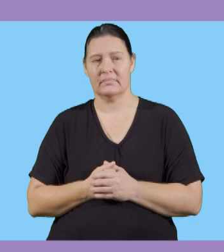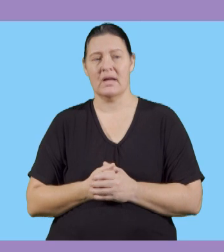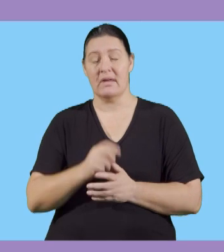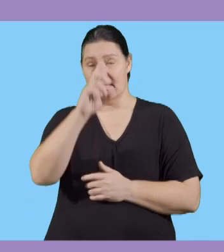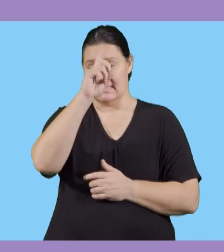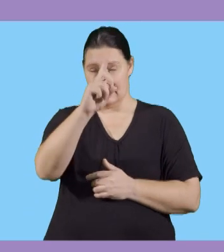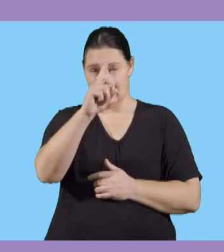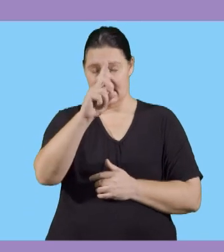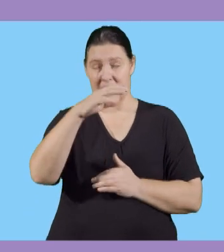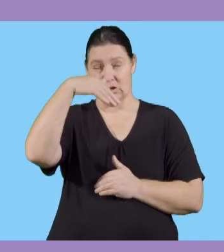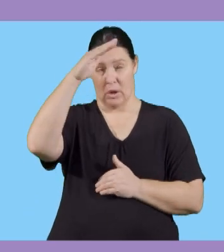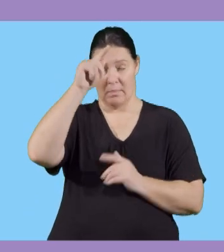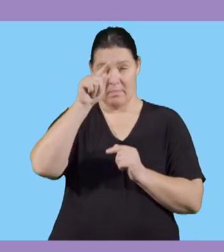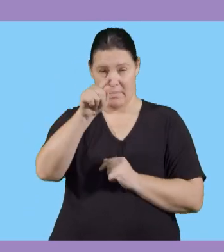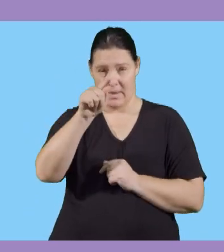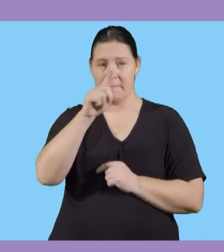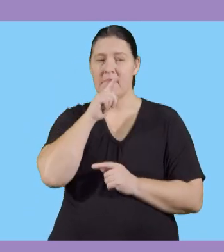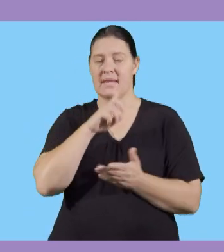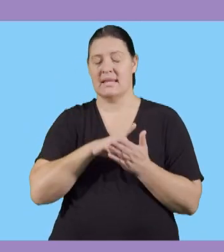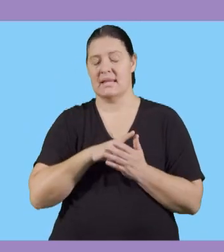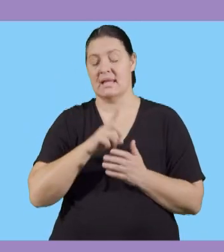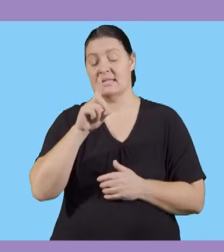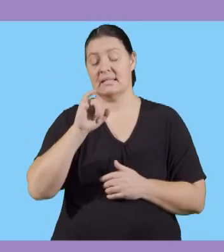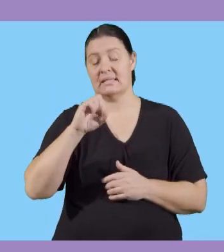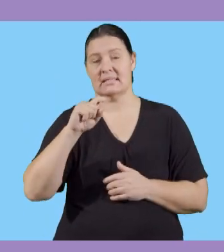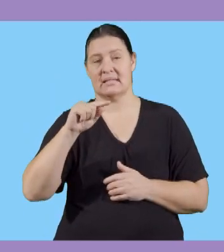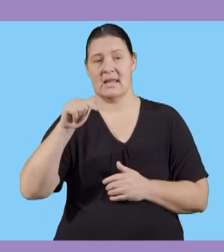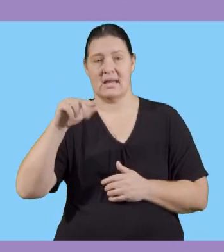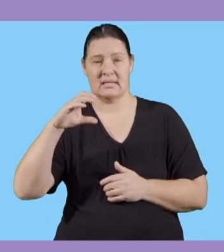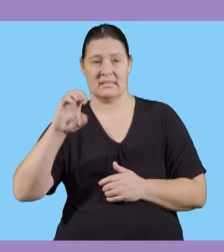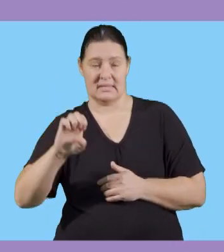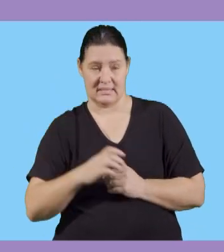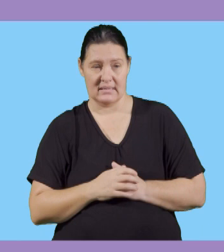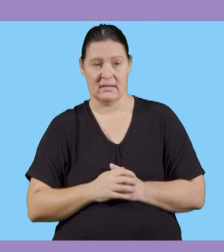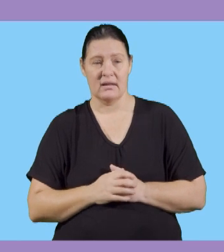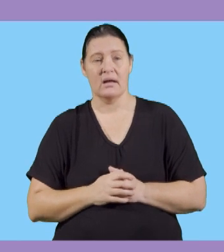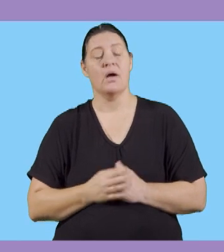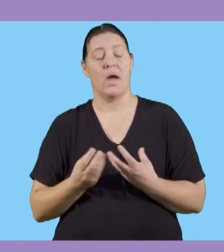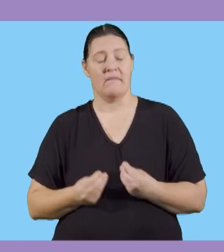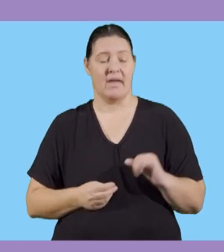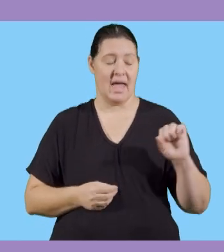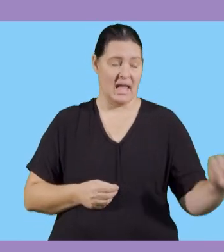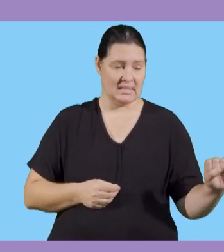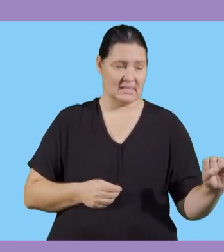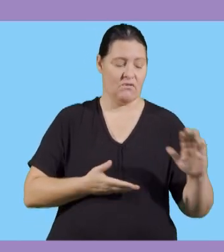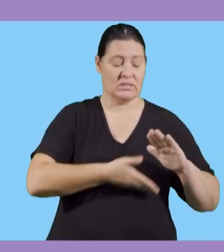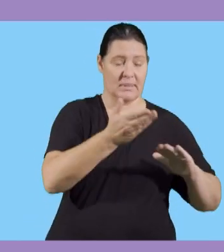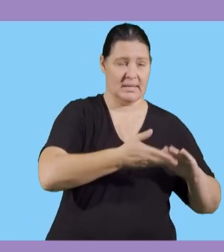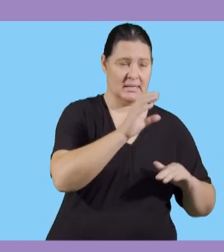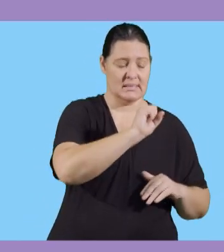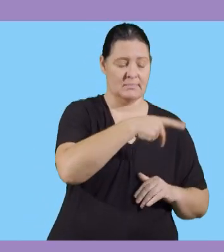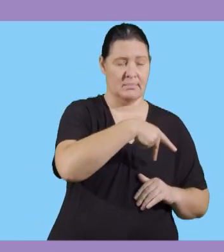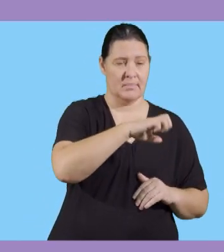has a D on top, which represents distance. And then at the bottom next to each other, we have S for